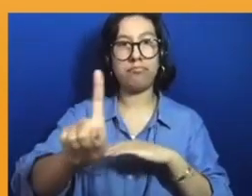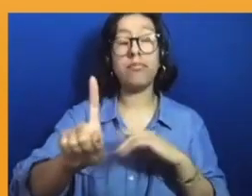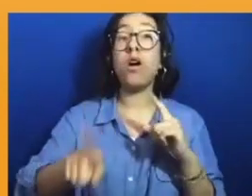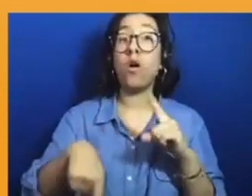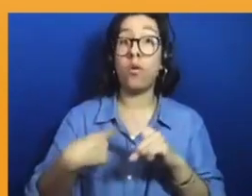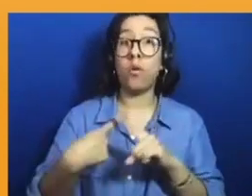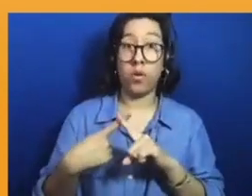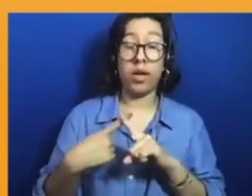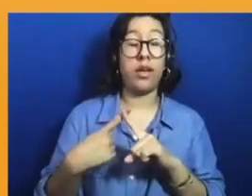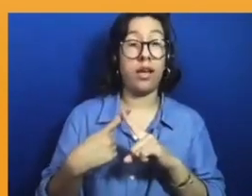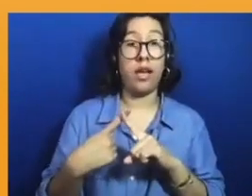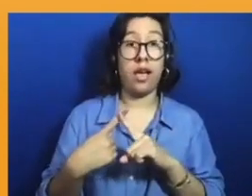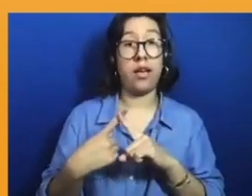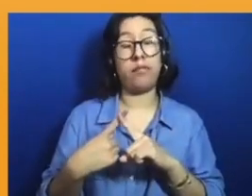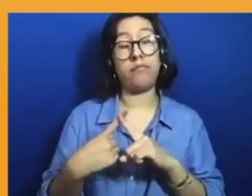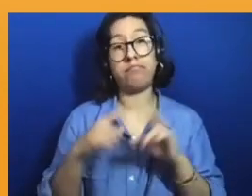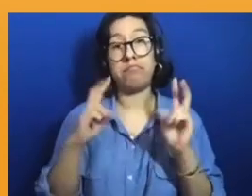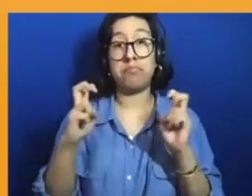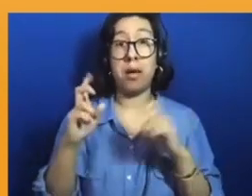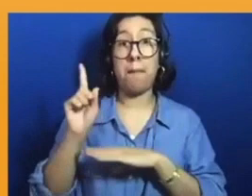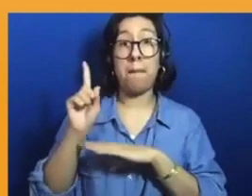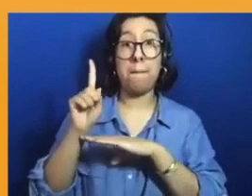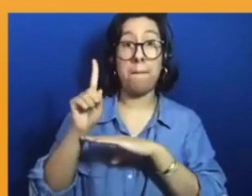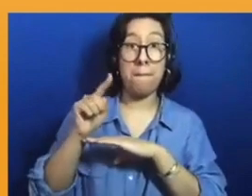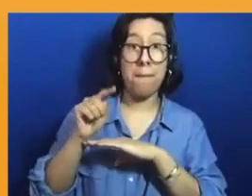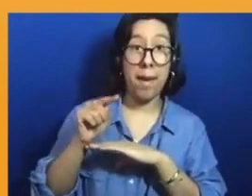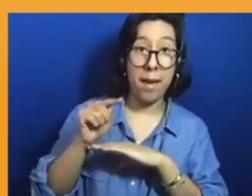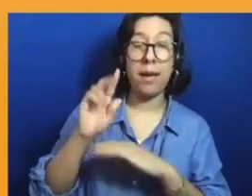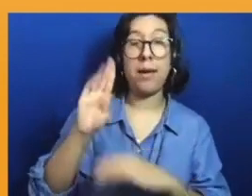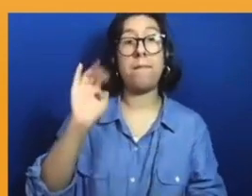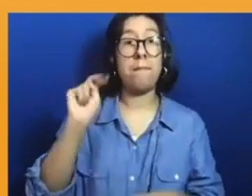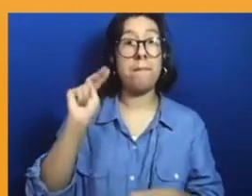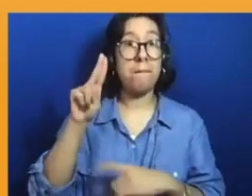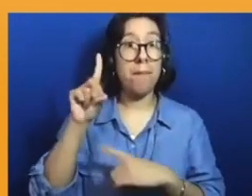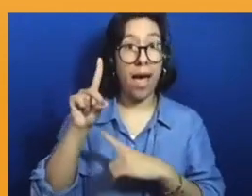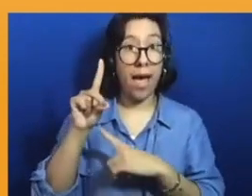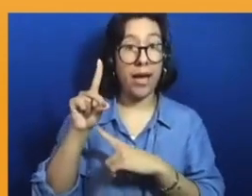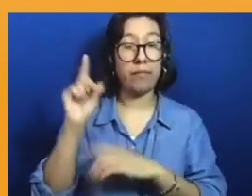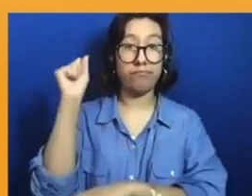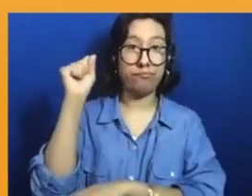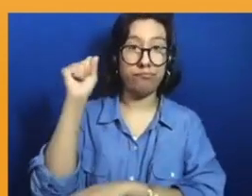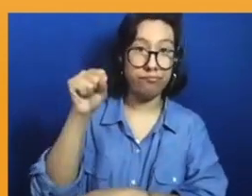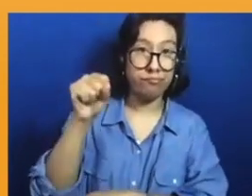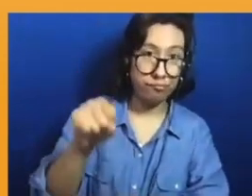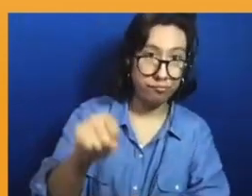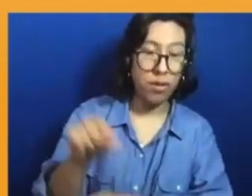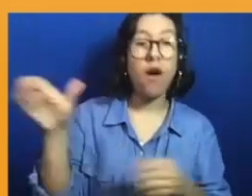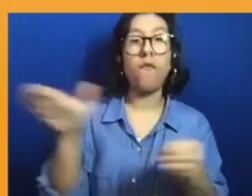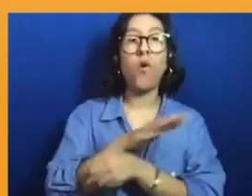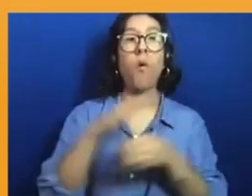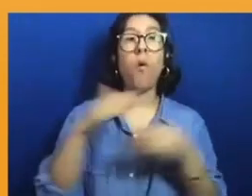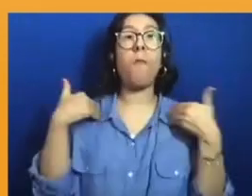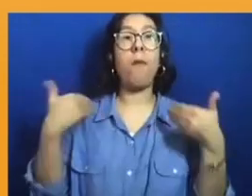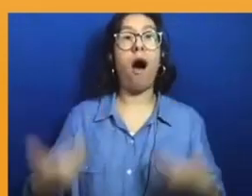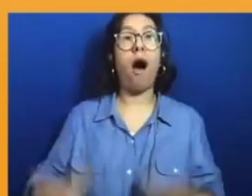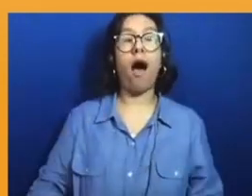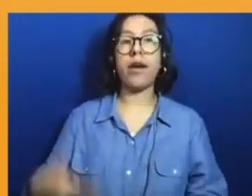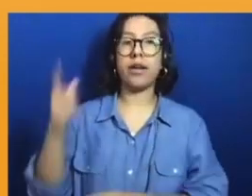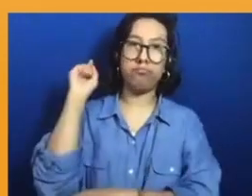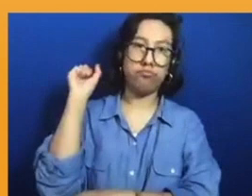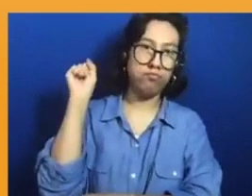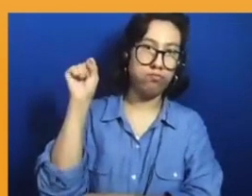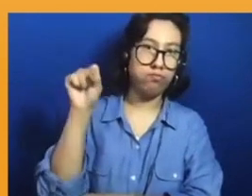when we so-called bend, we have to bring our whole body down, straight down.